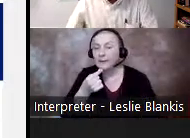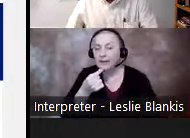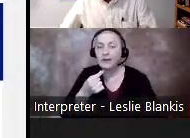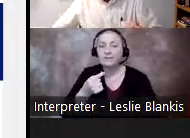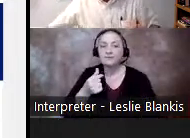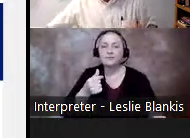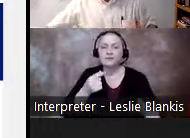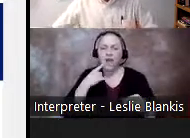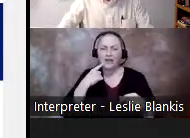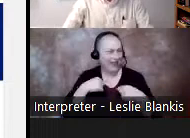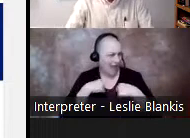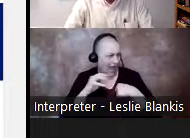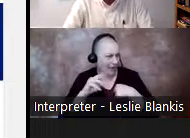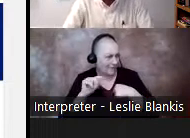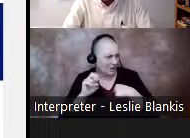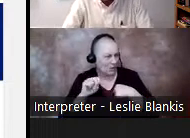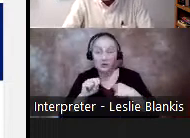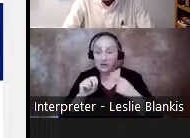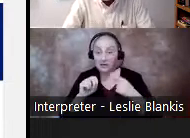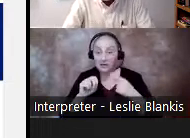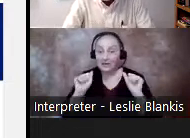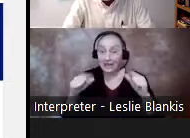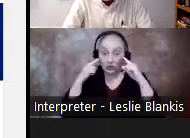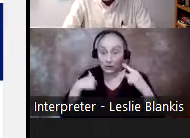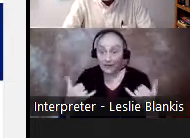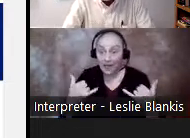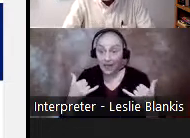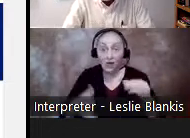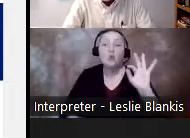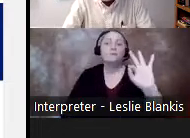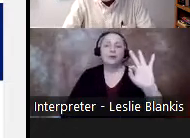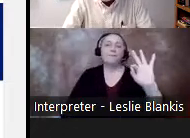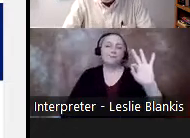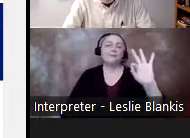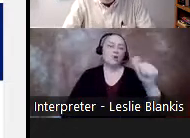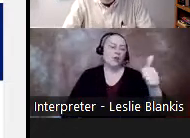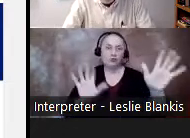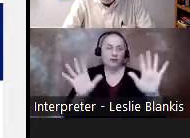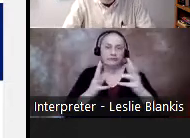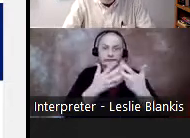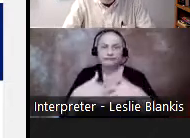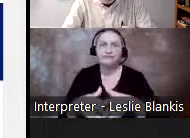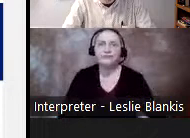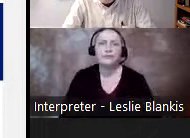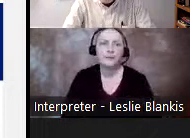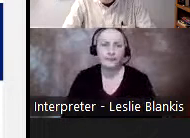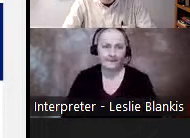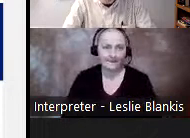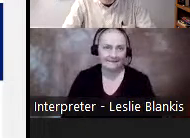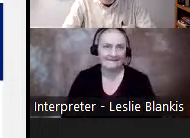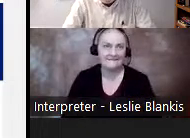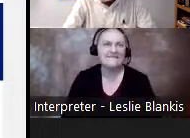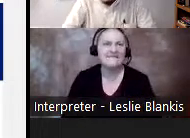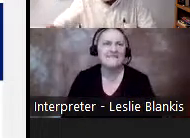was muted? Yeah. Everybody, can you hear me now? Yes. Okay. This is the